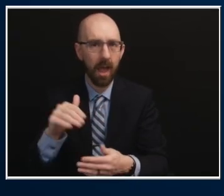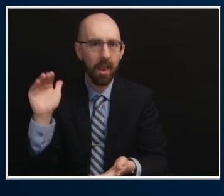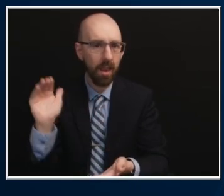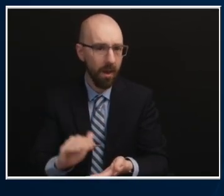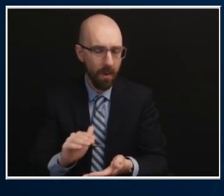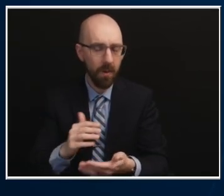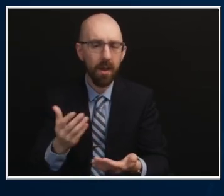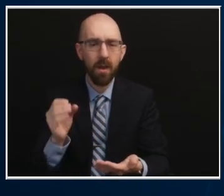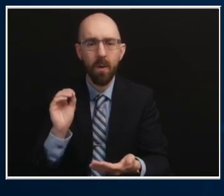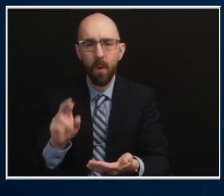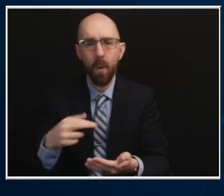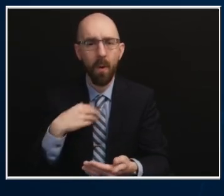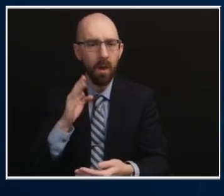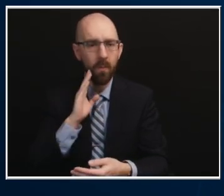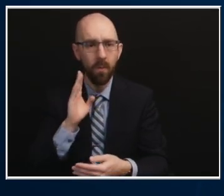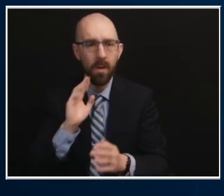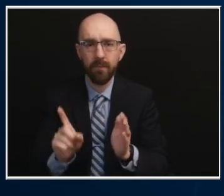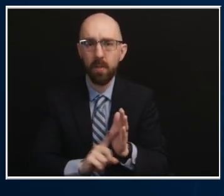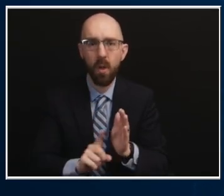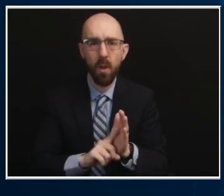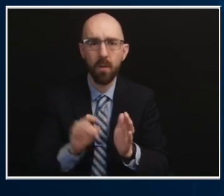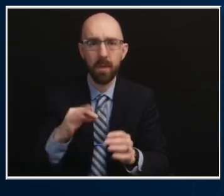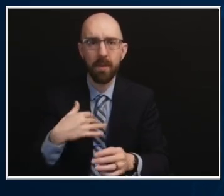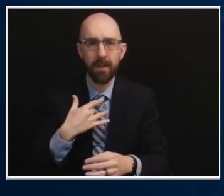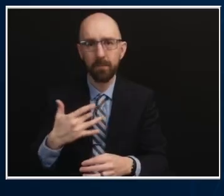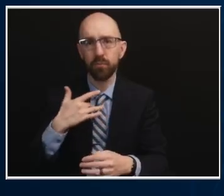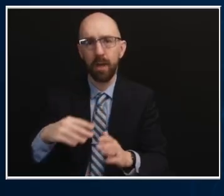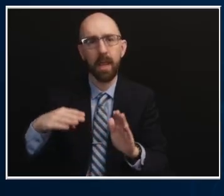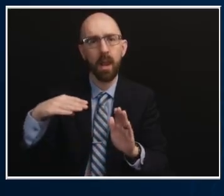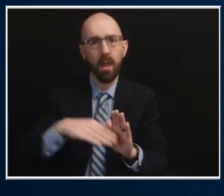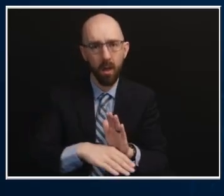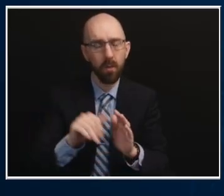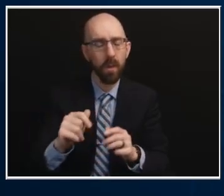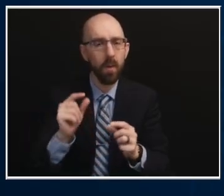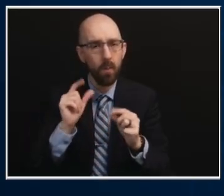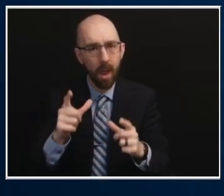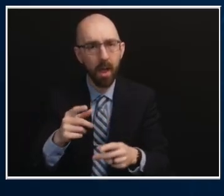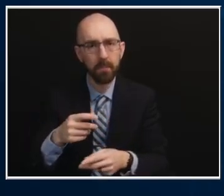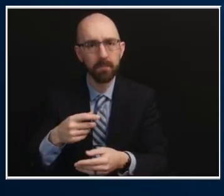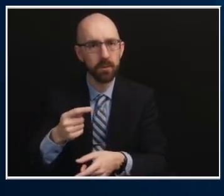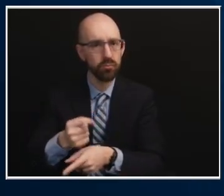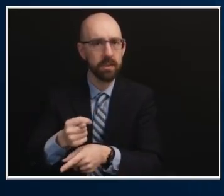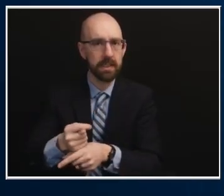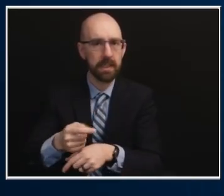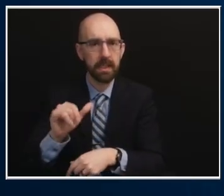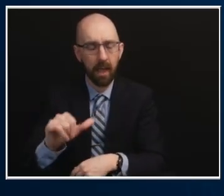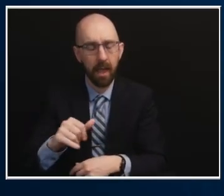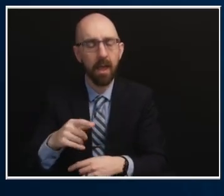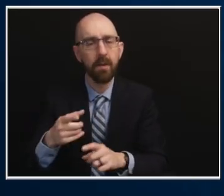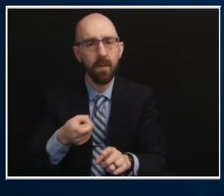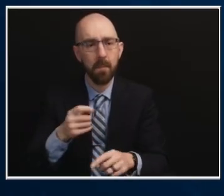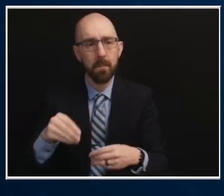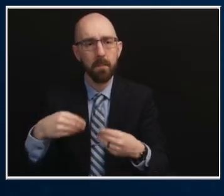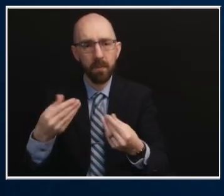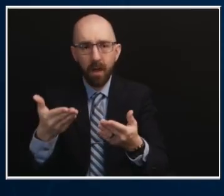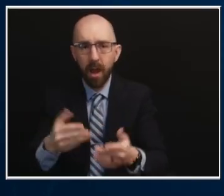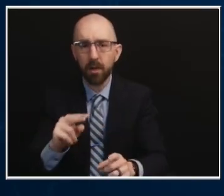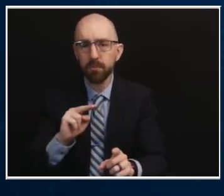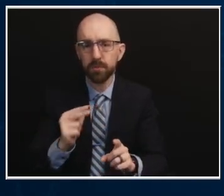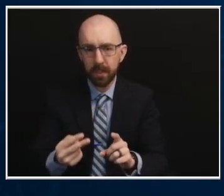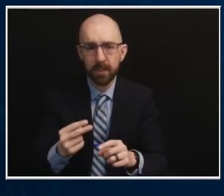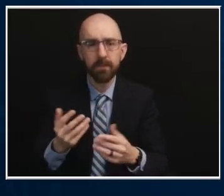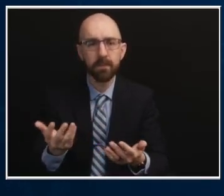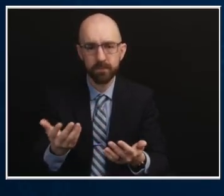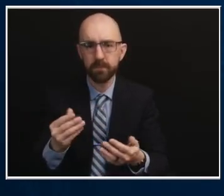that I'm going to get an alarm if I'm trending low, so I can wake up and treat that. And from a provider perspective, it gives